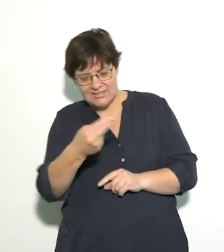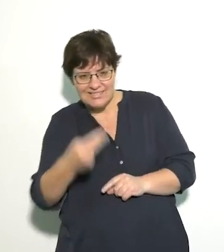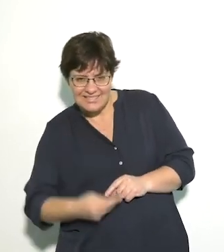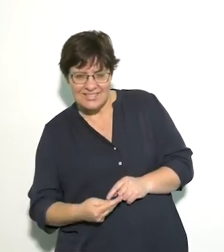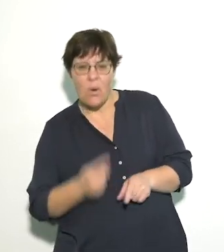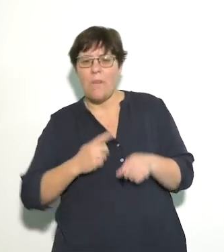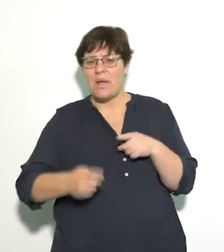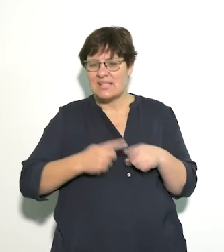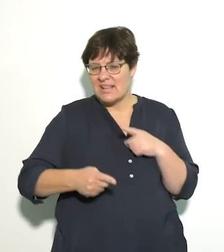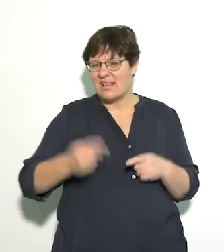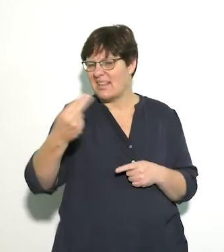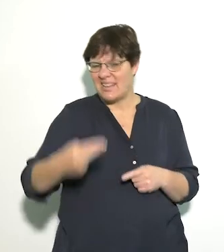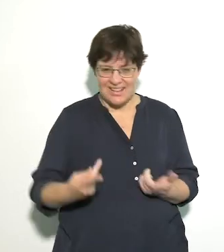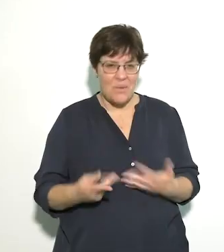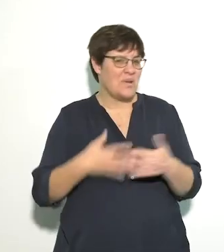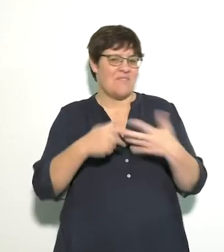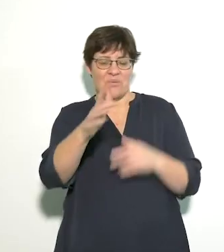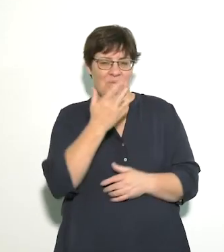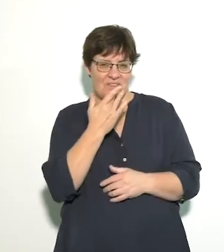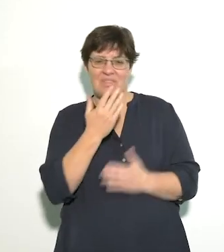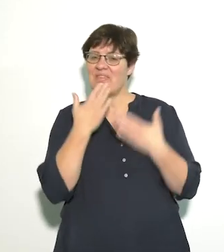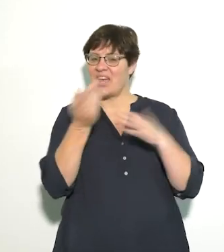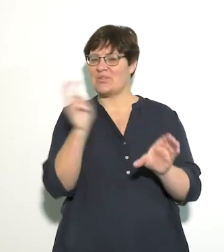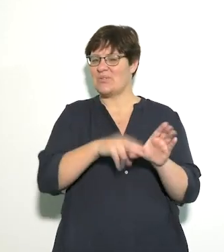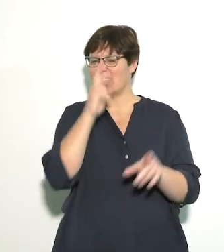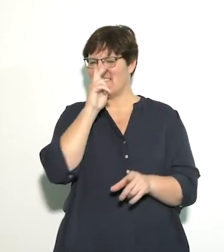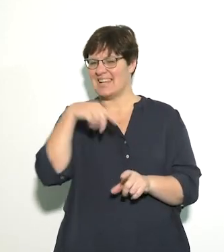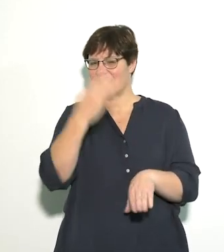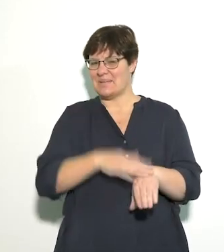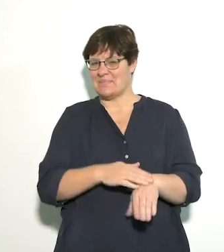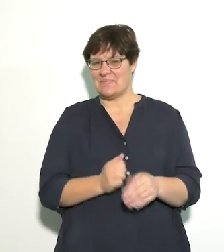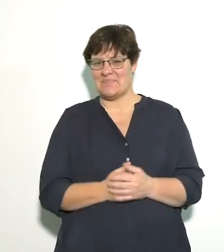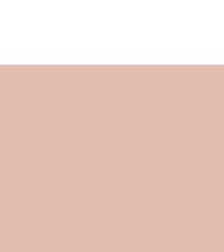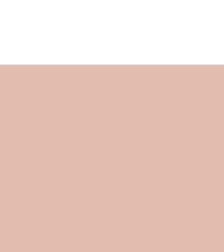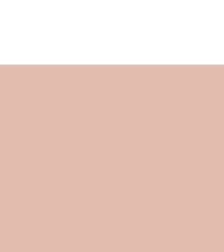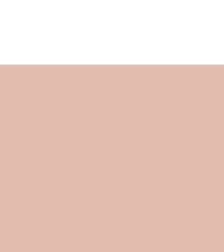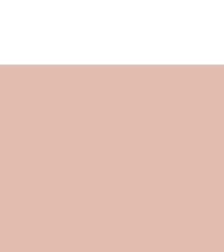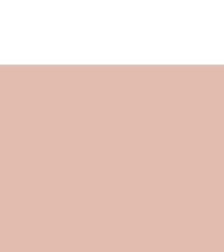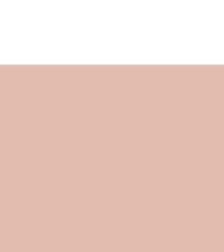or whatever, pencil crayons if you prefer. Thank you for joining me today. See you next time.